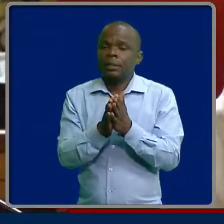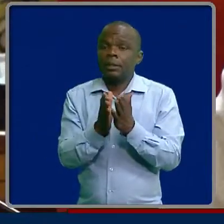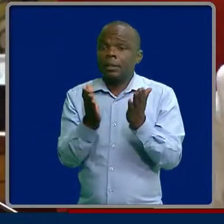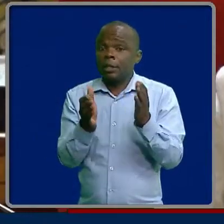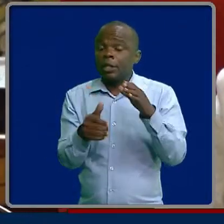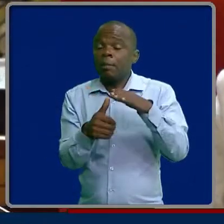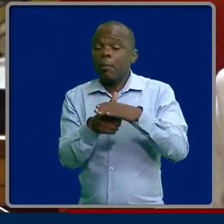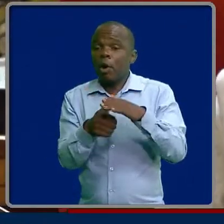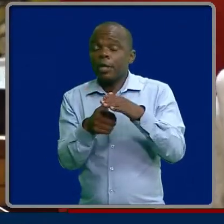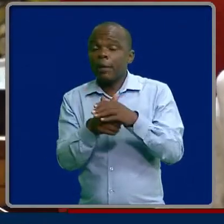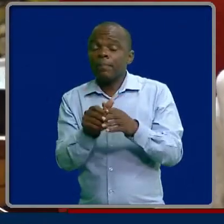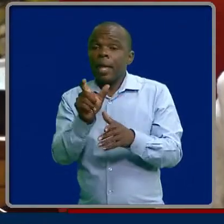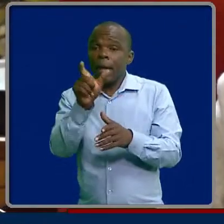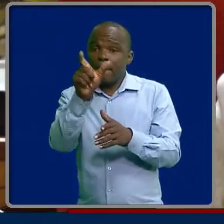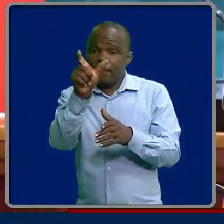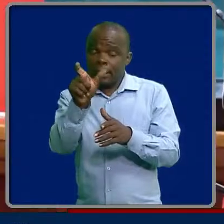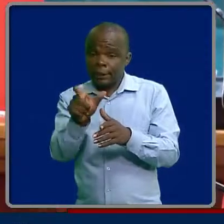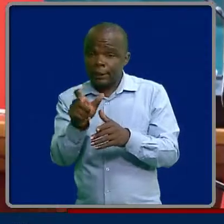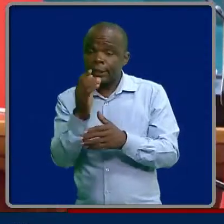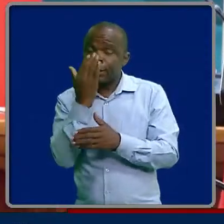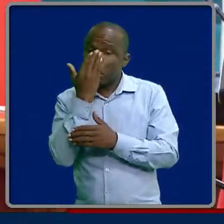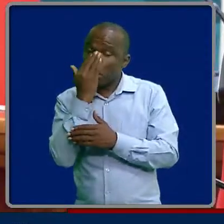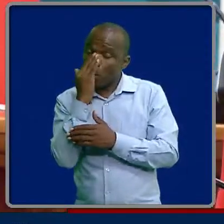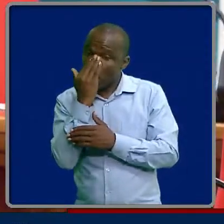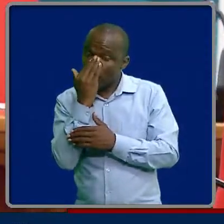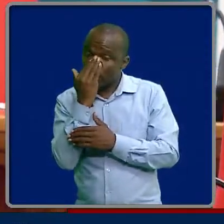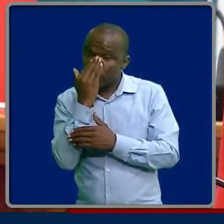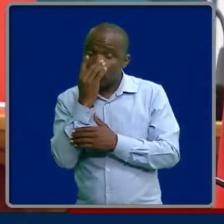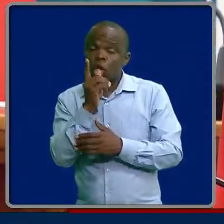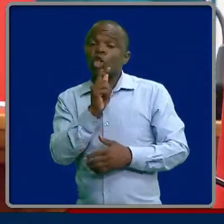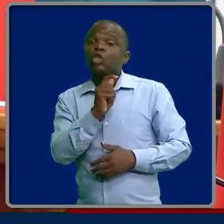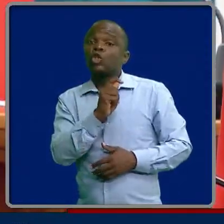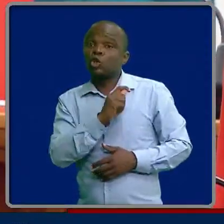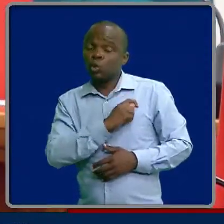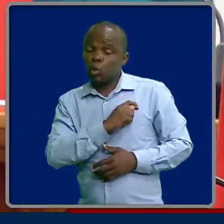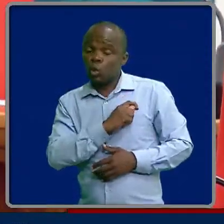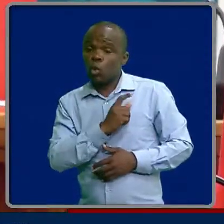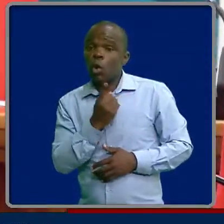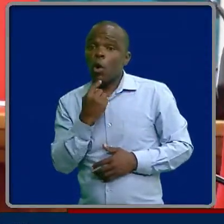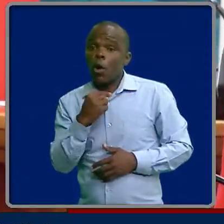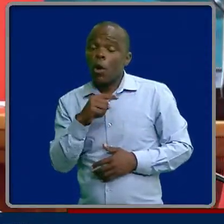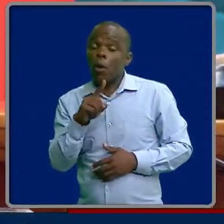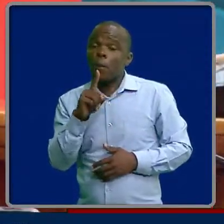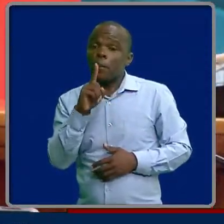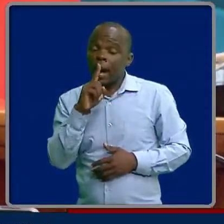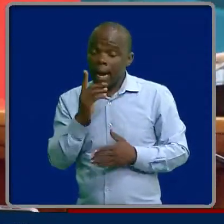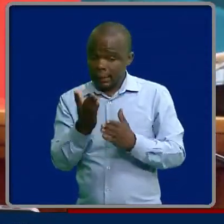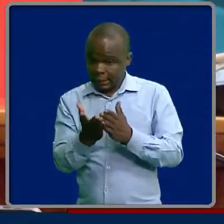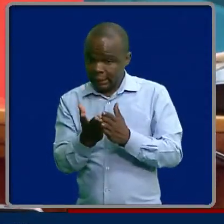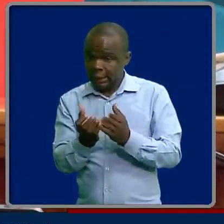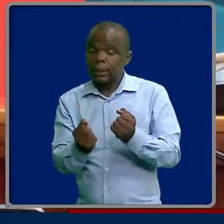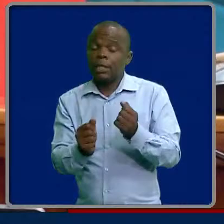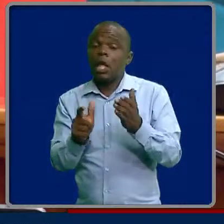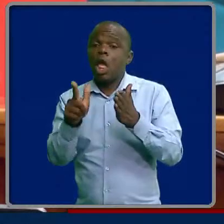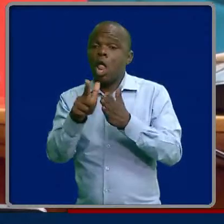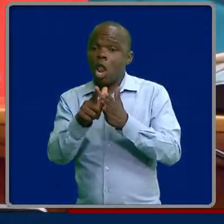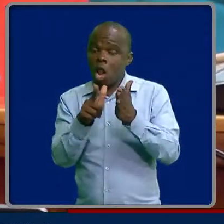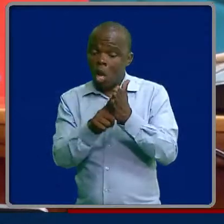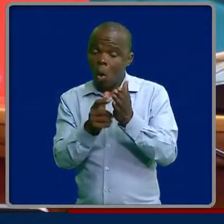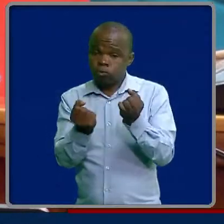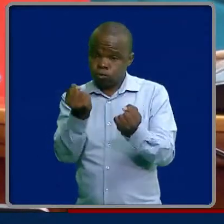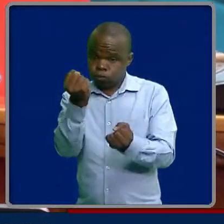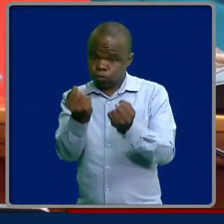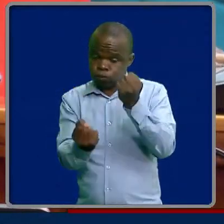applies and that the legal aid program was specifically created to assist vulnerable eMaSwati who require